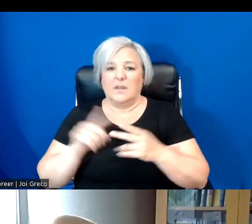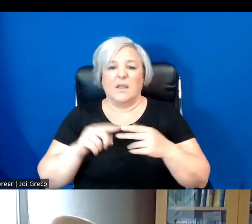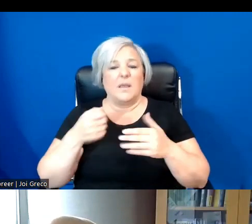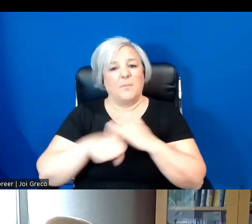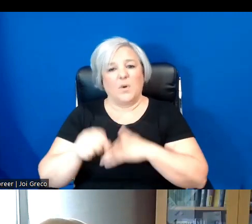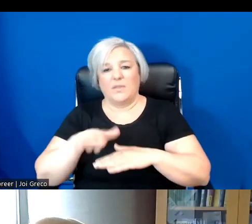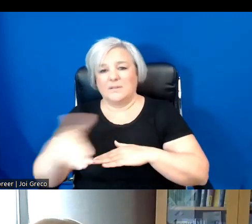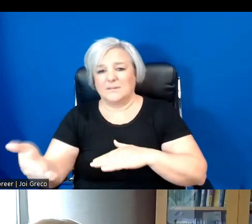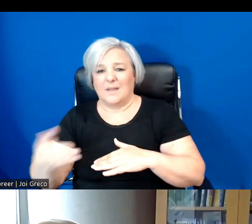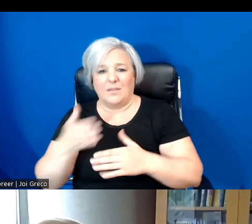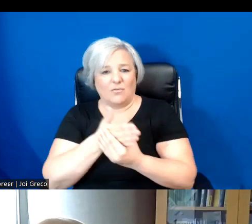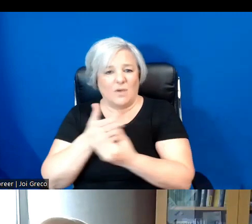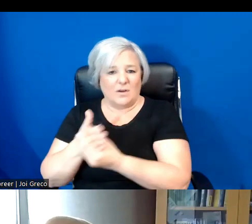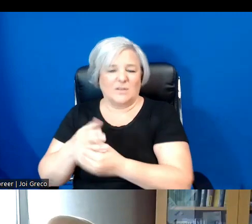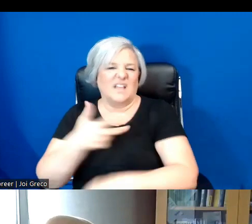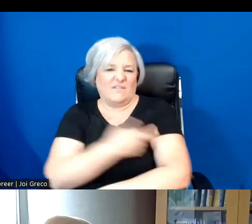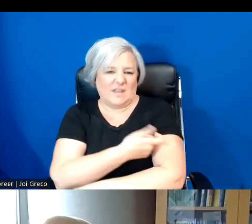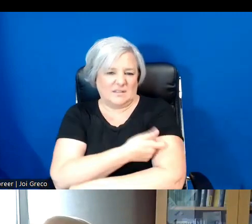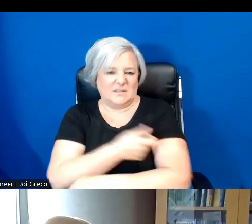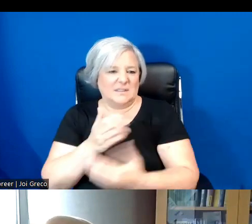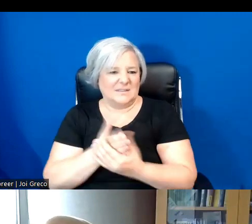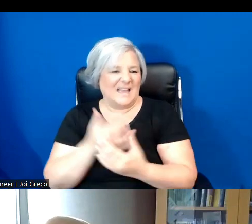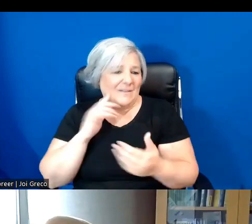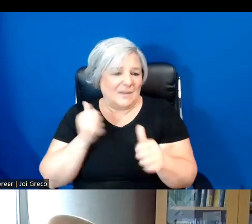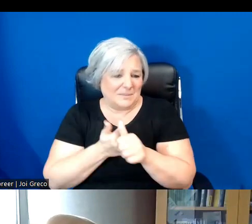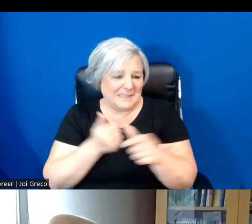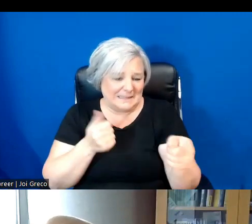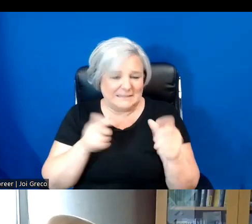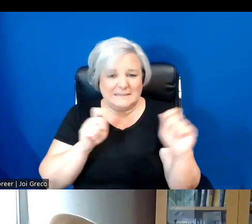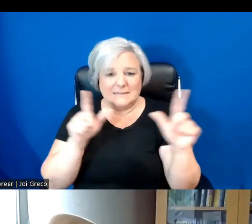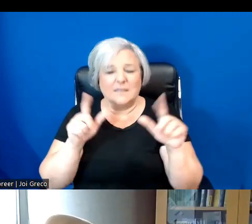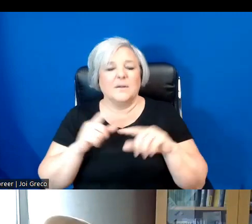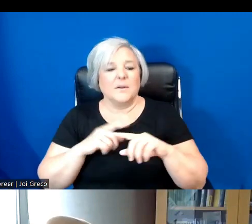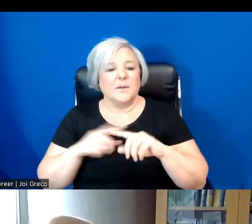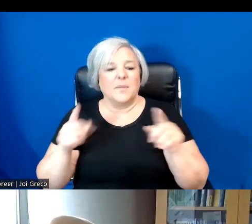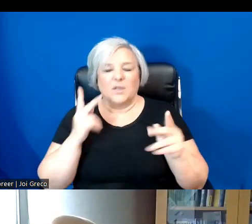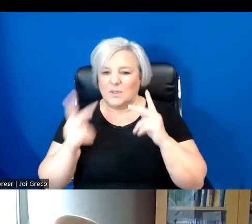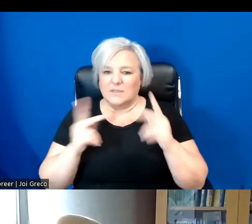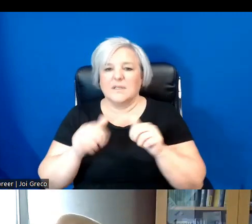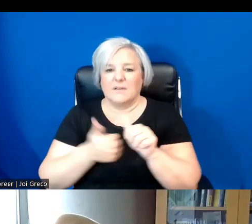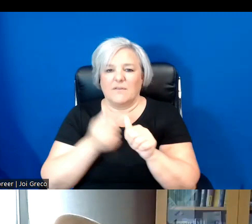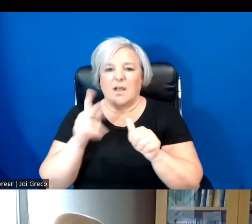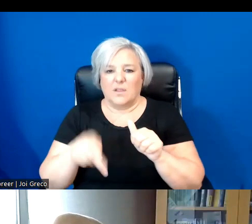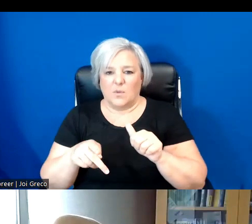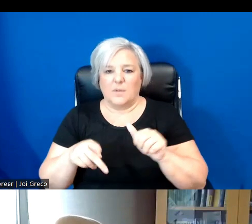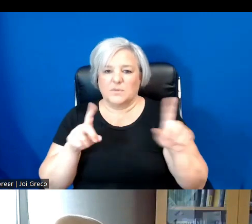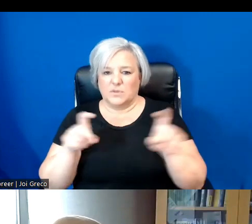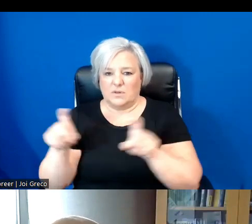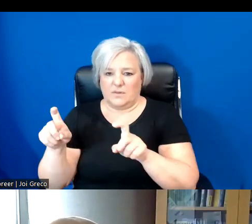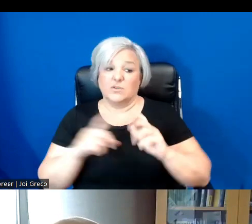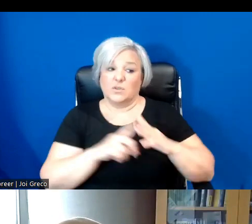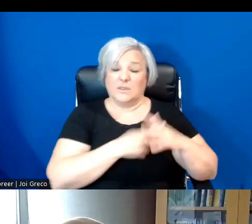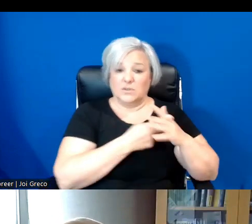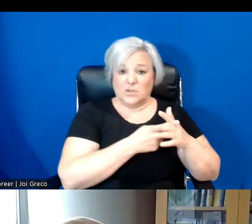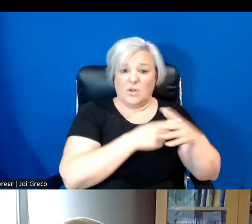records, and also our vaccine records. I just haven't updated the slide yet. And then you can see this 3-year follow-up survey that we have. So we have this